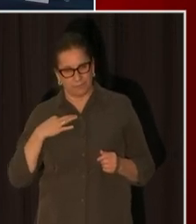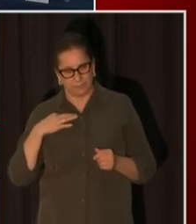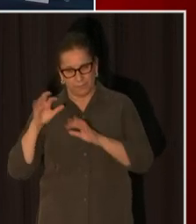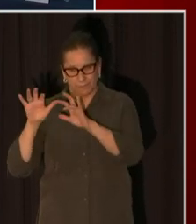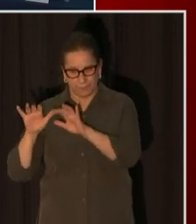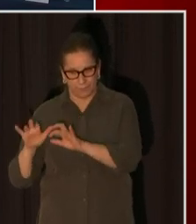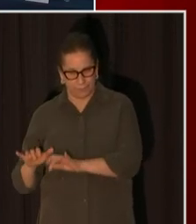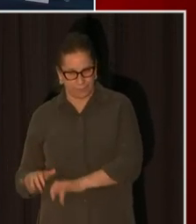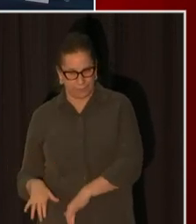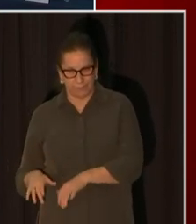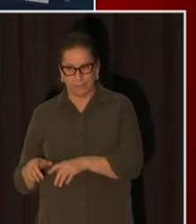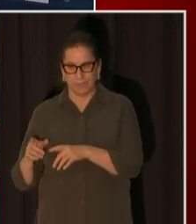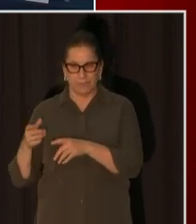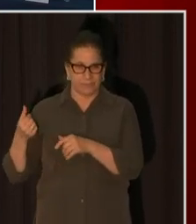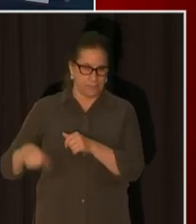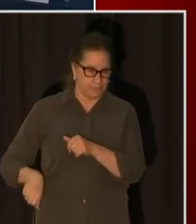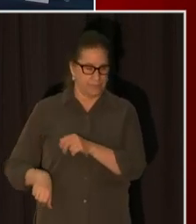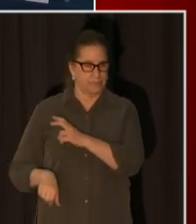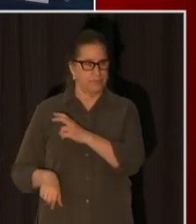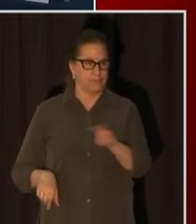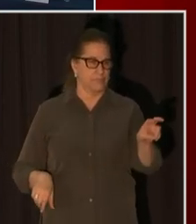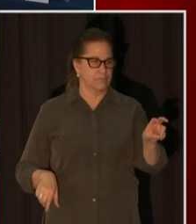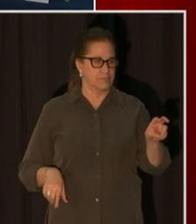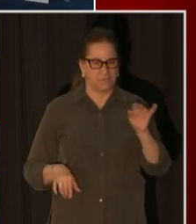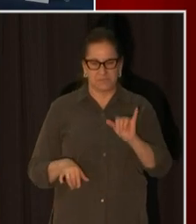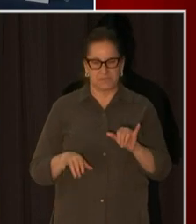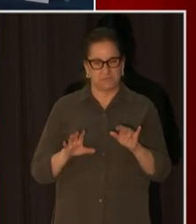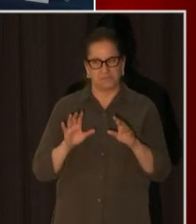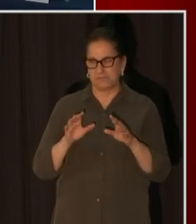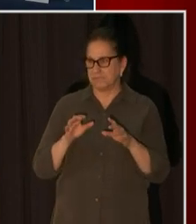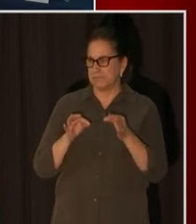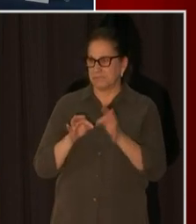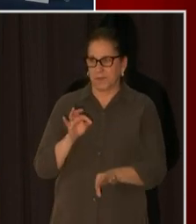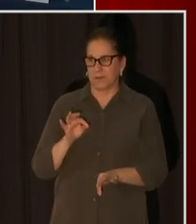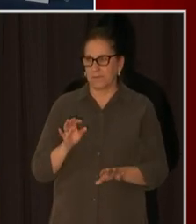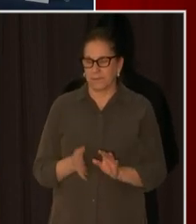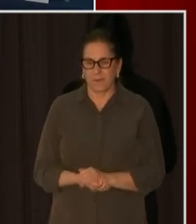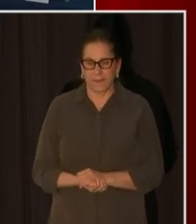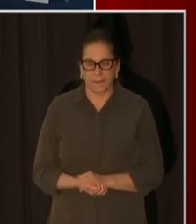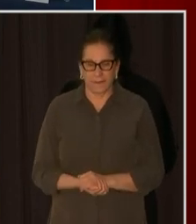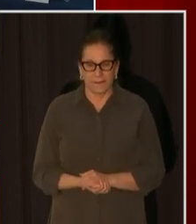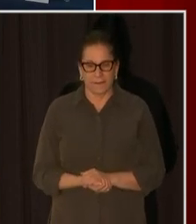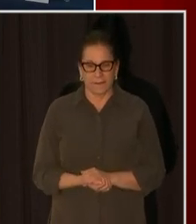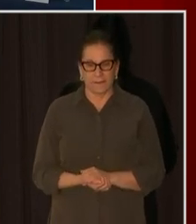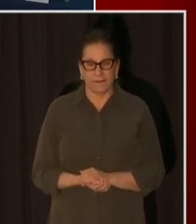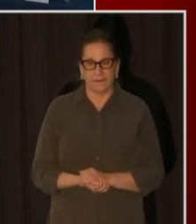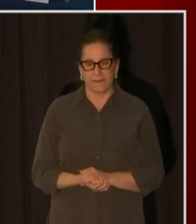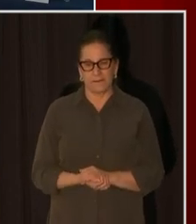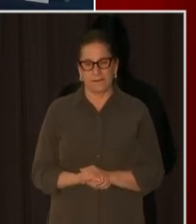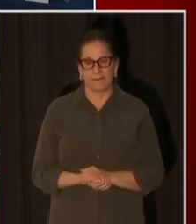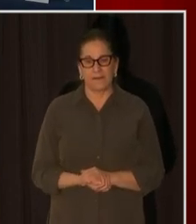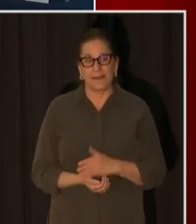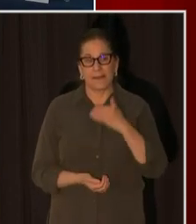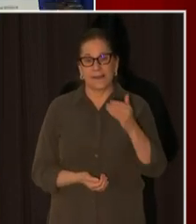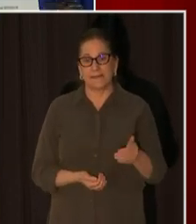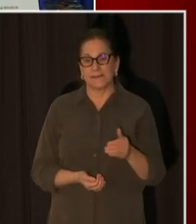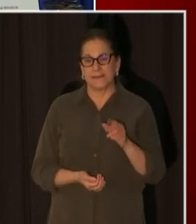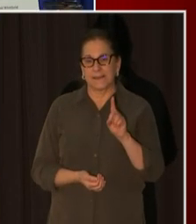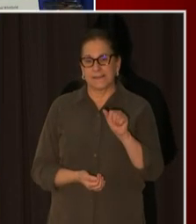is for you to email me, unless, John, I don't know how the phone systems work there, if someone can pause or if she can